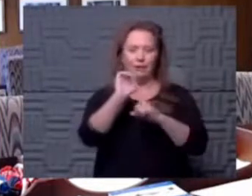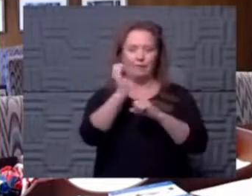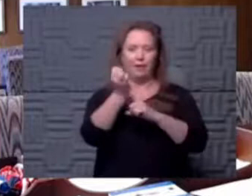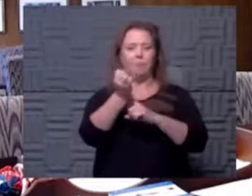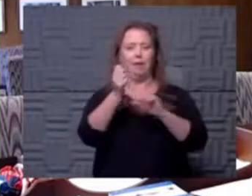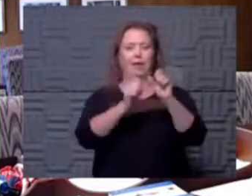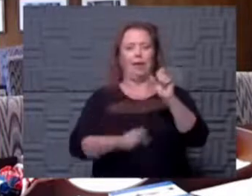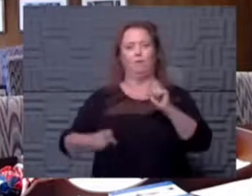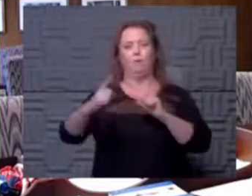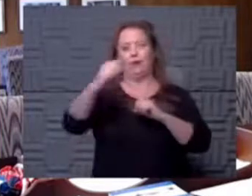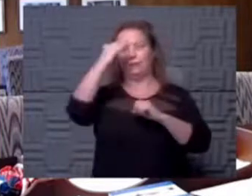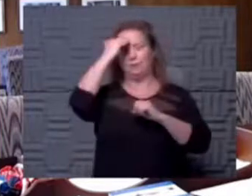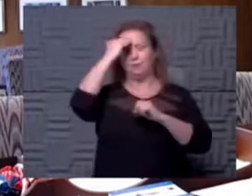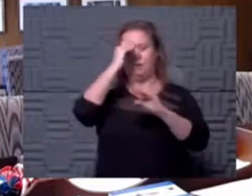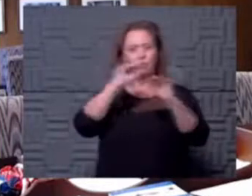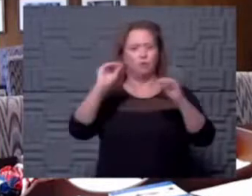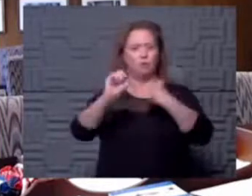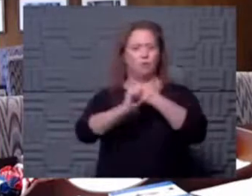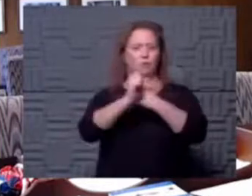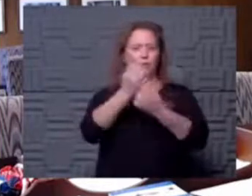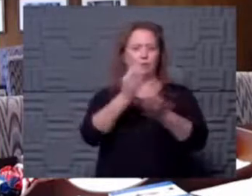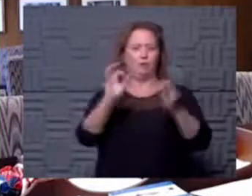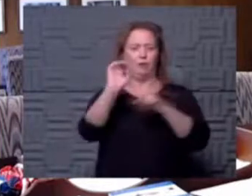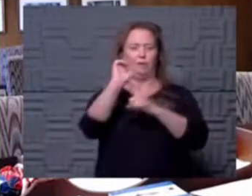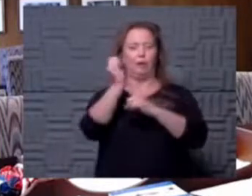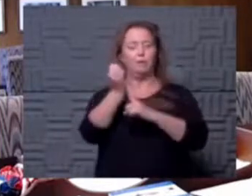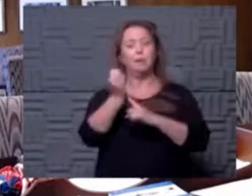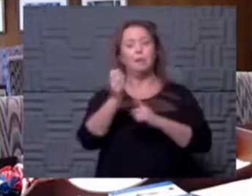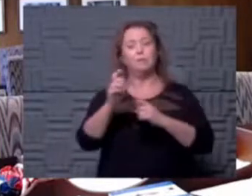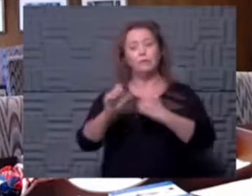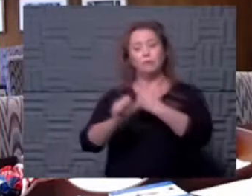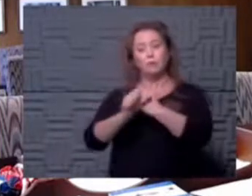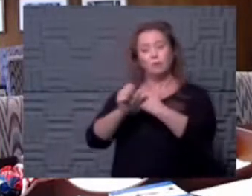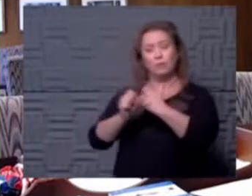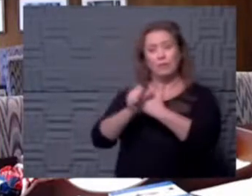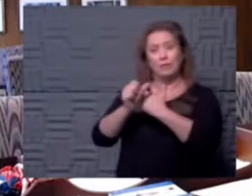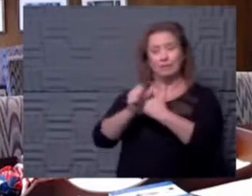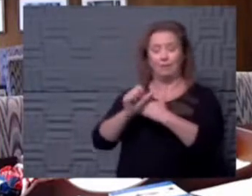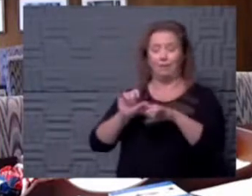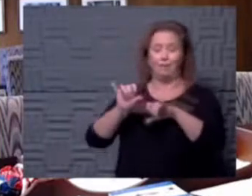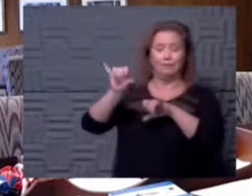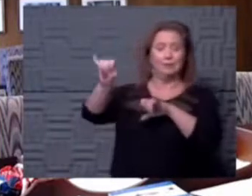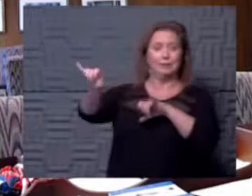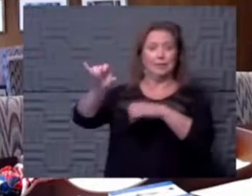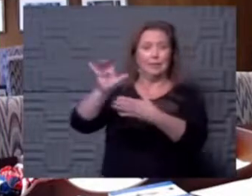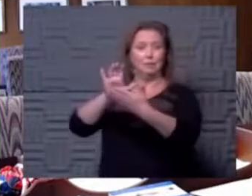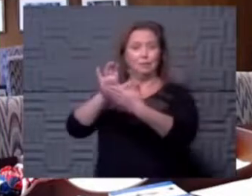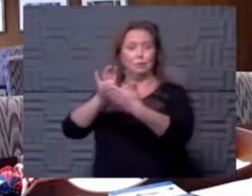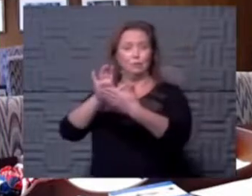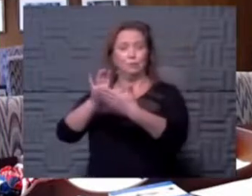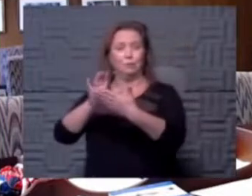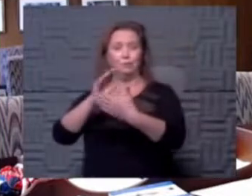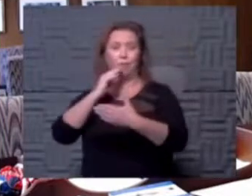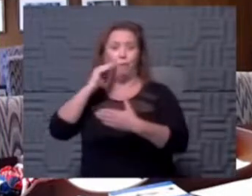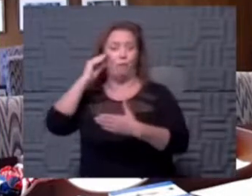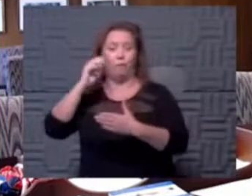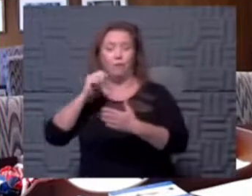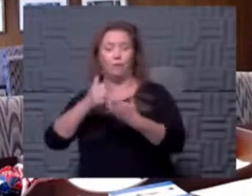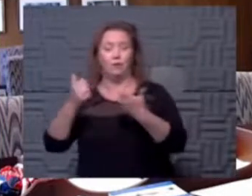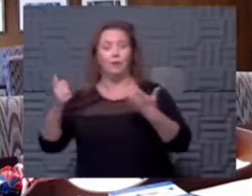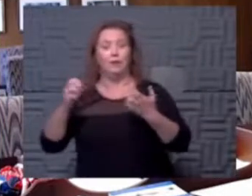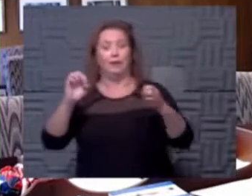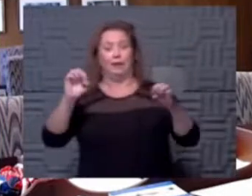everybody has to be aware of that. But there are risks at keeping the students at home. There are risks at doing this